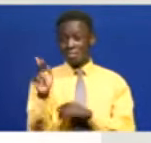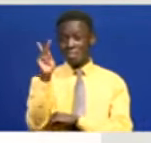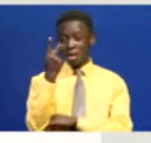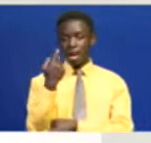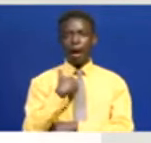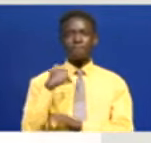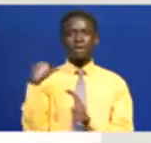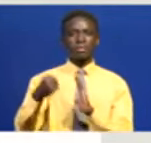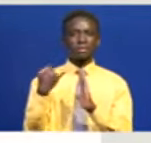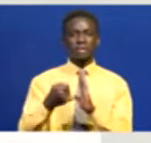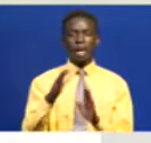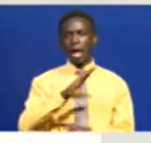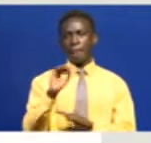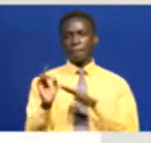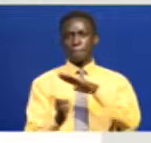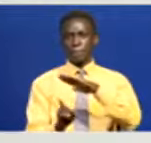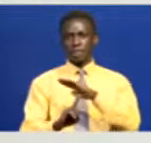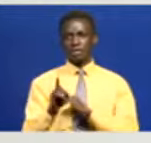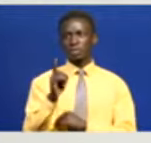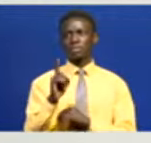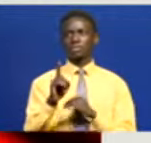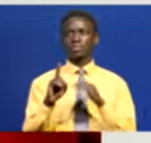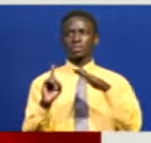and at the Ministry of